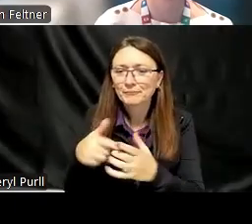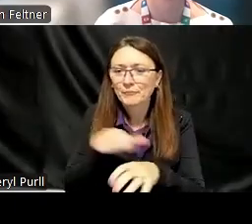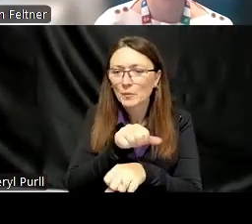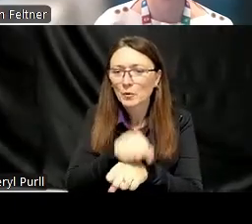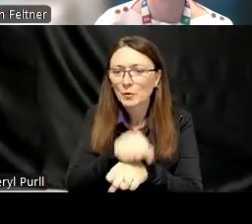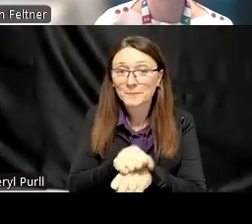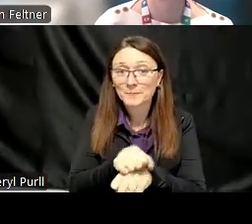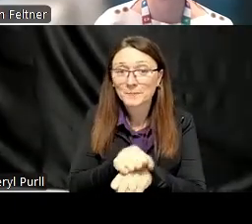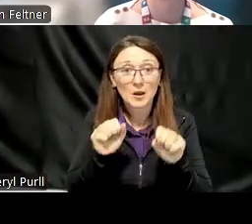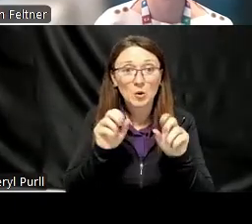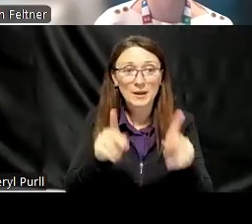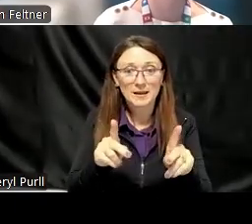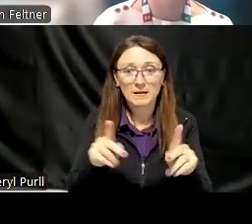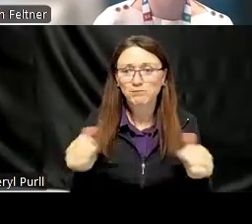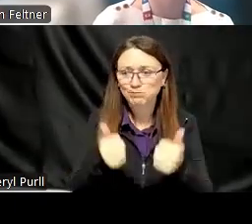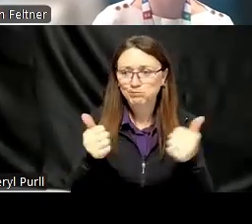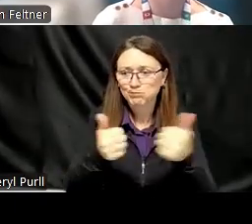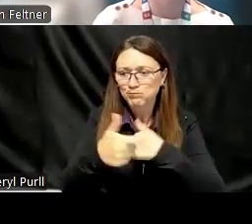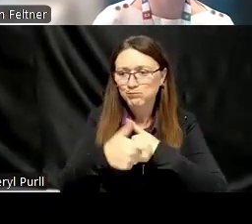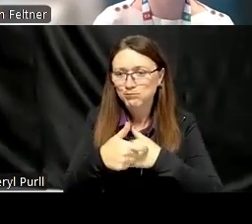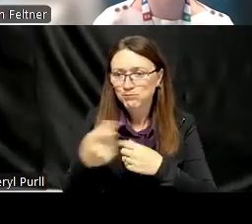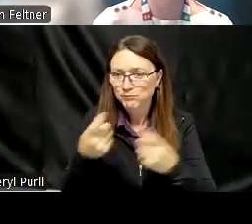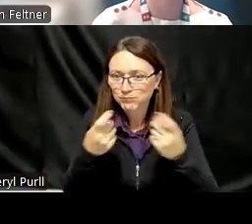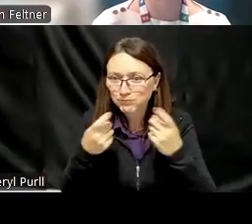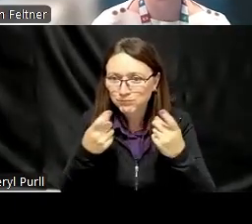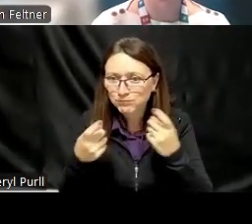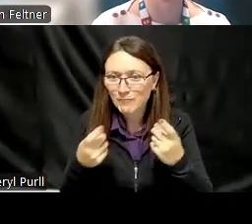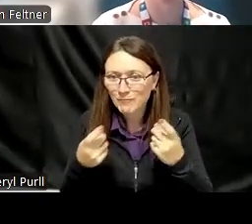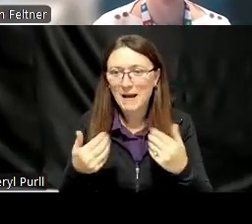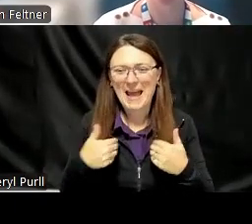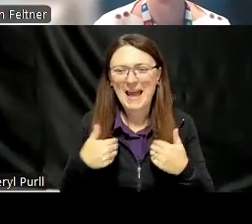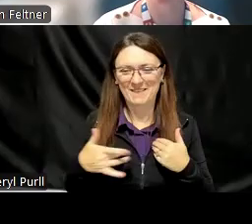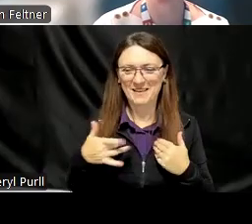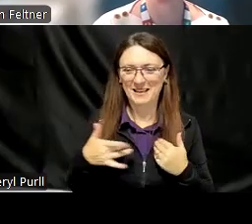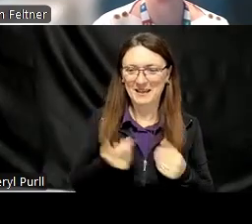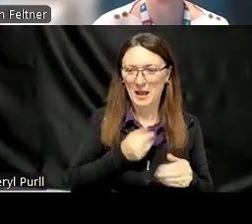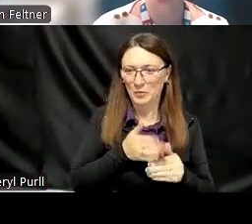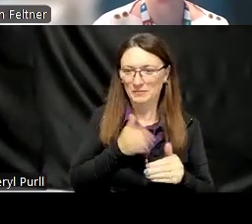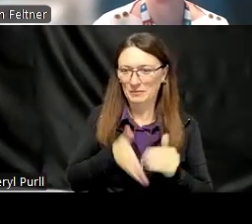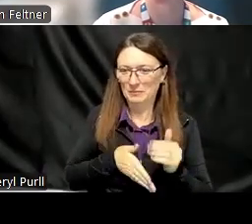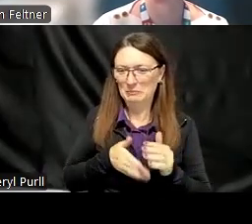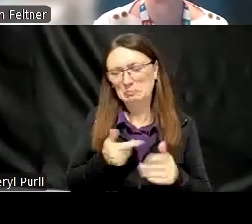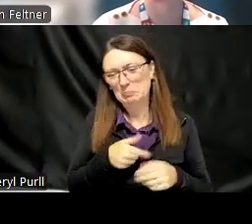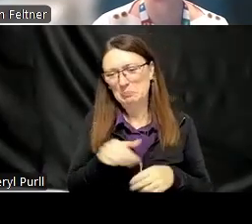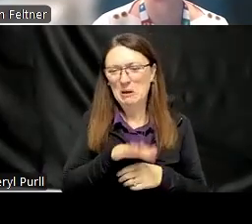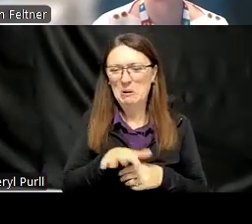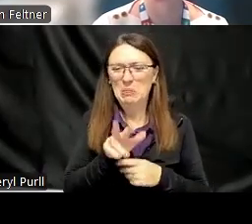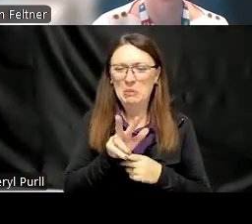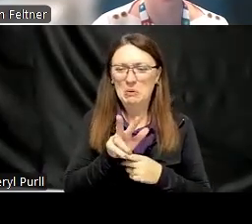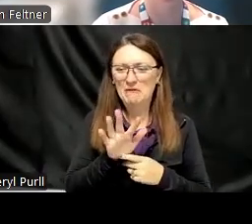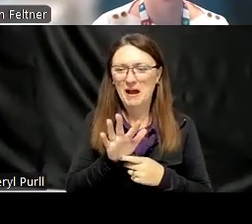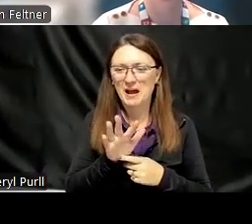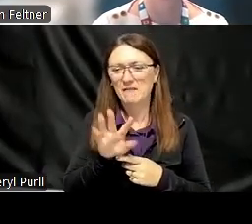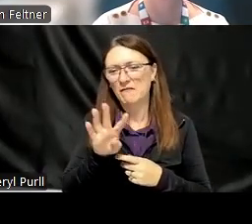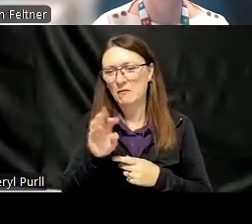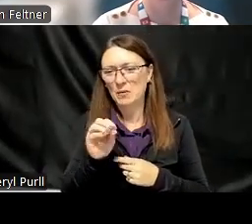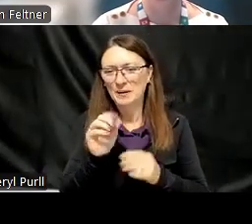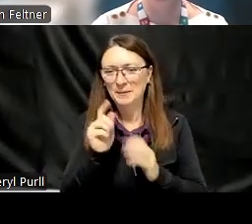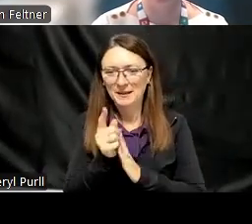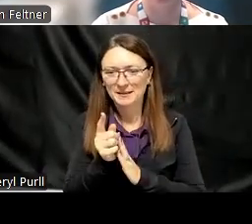Okay, so we have lots of time for questions. I had a feeling I would get through that in about 35 to 40 minutes,